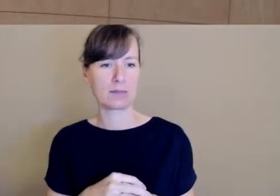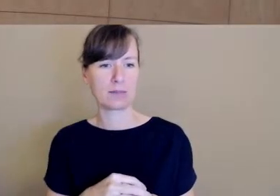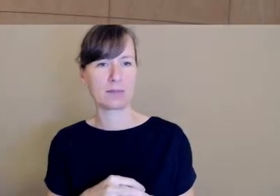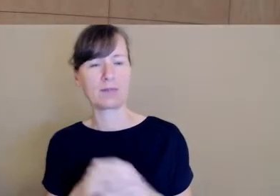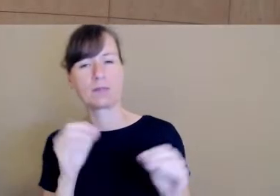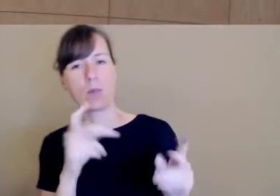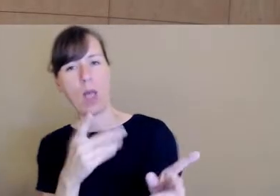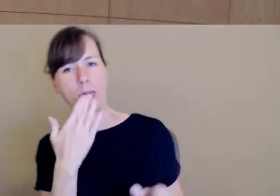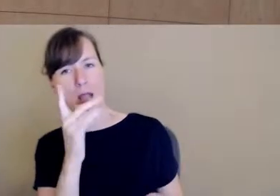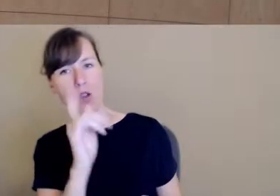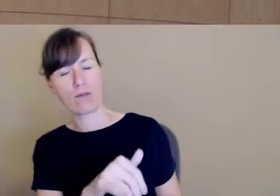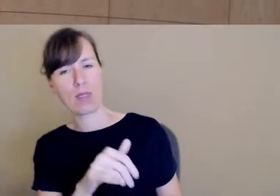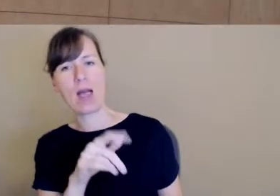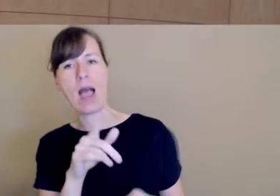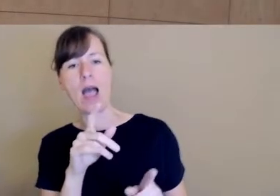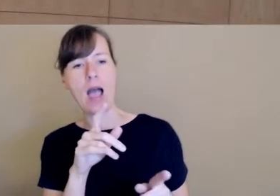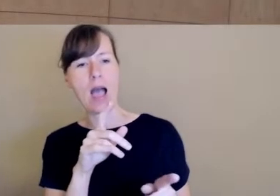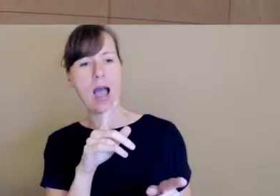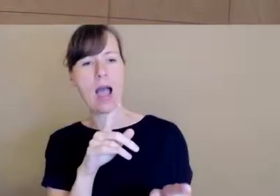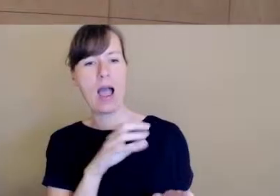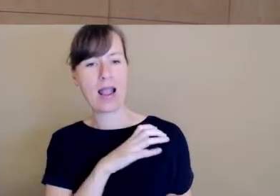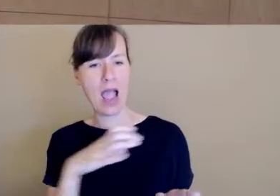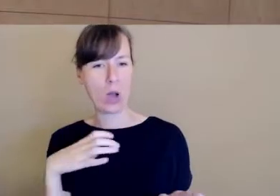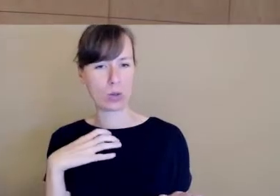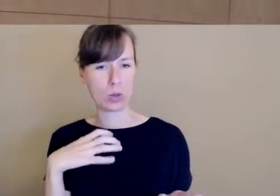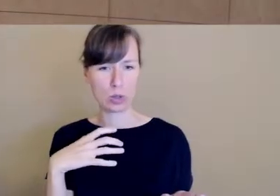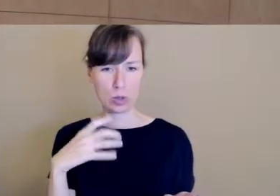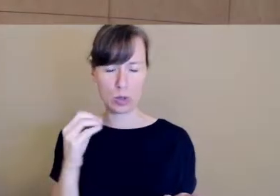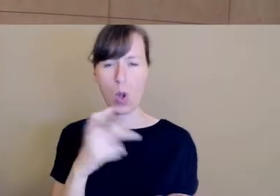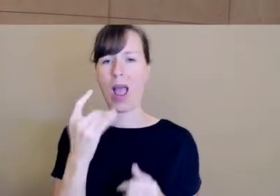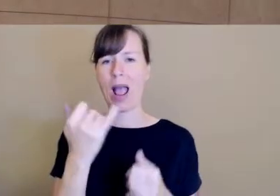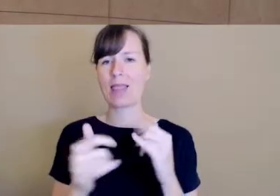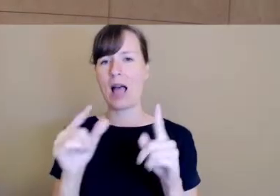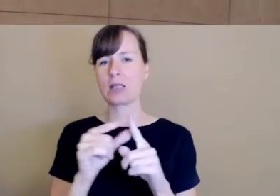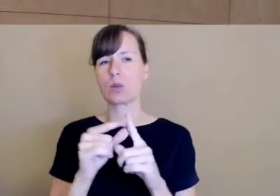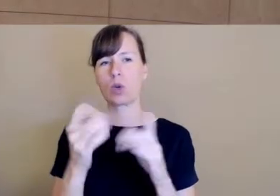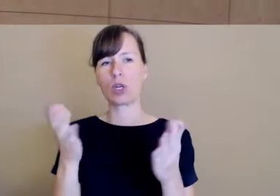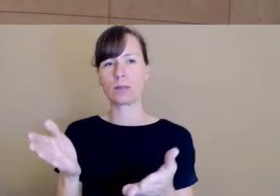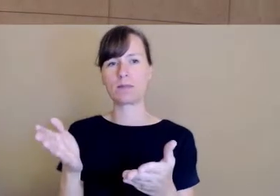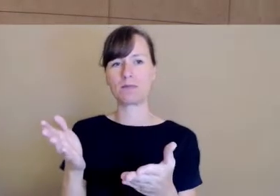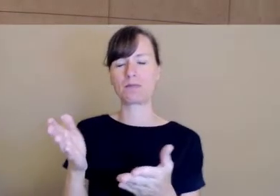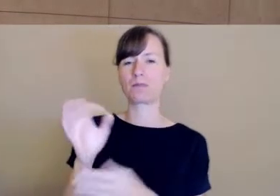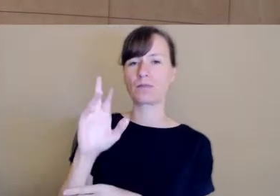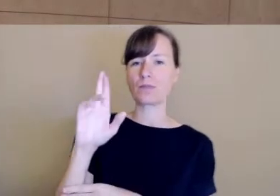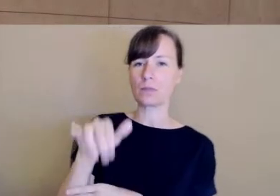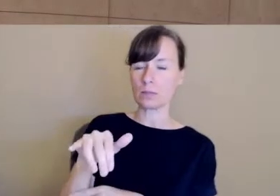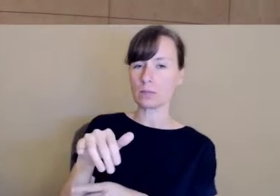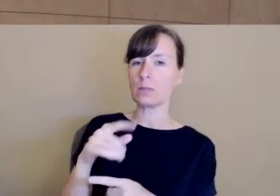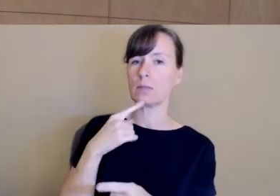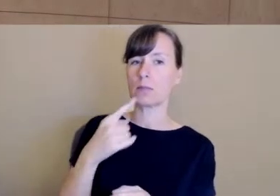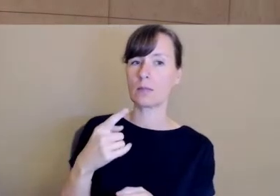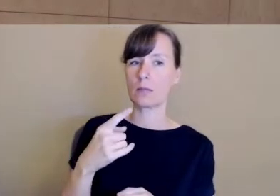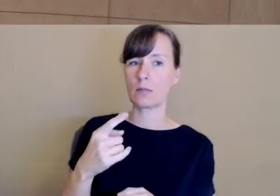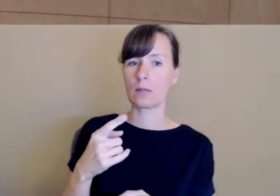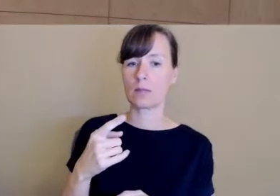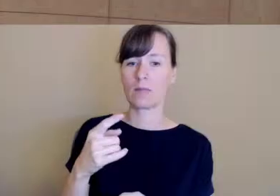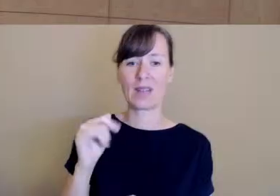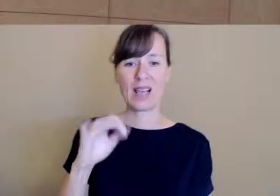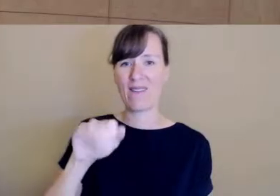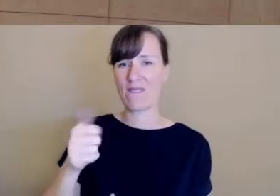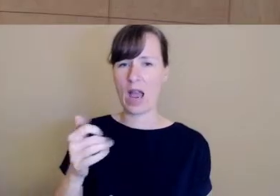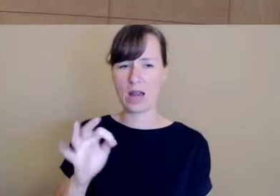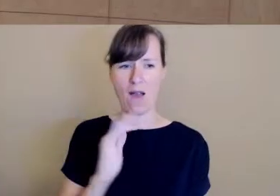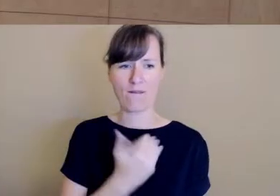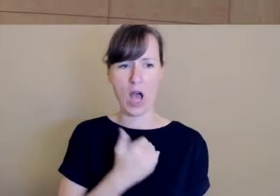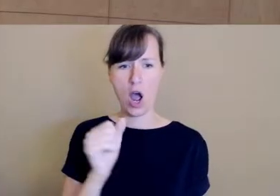go ahead. You have the last word, and then we're going to figure out what to do next. I just wanted to say, if any of our stuff is going to any of our campaign